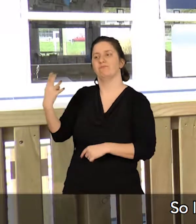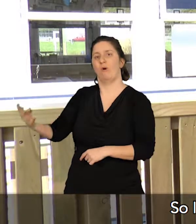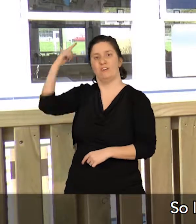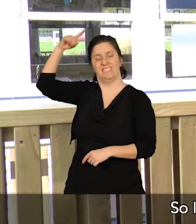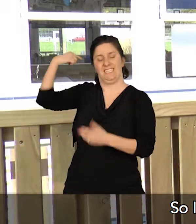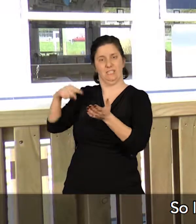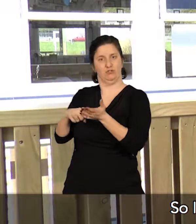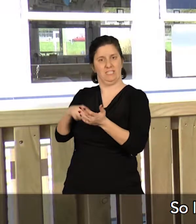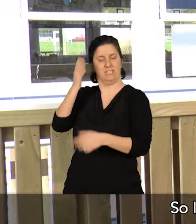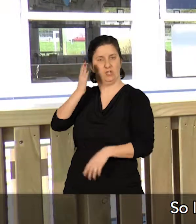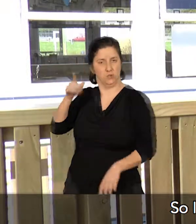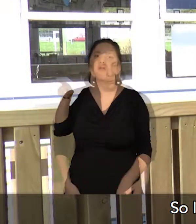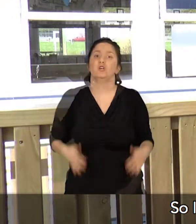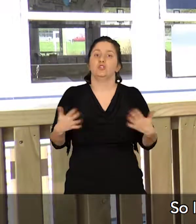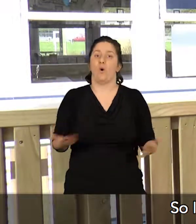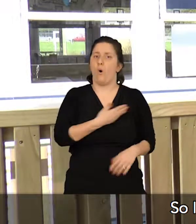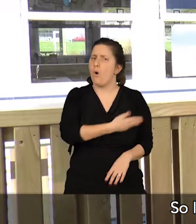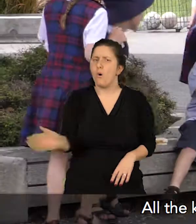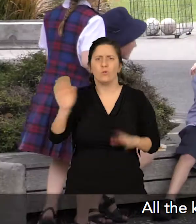and he's in room 4 at St Teresa's.